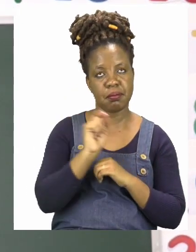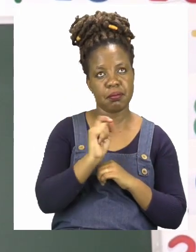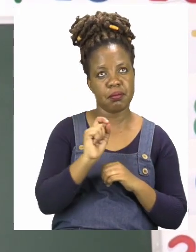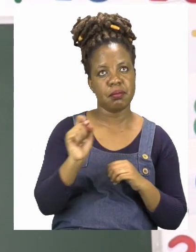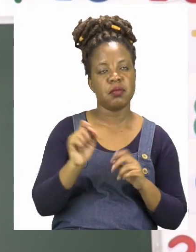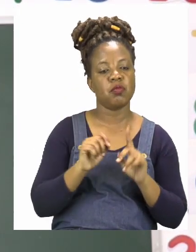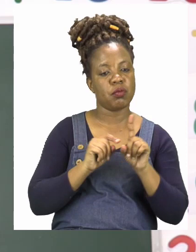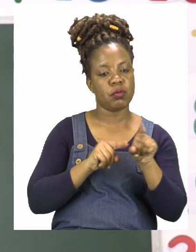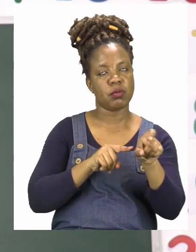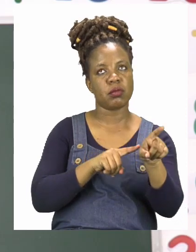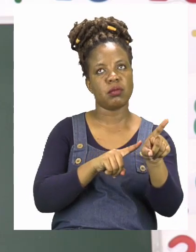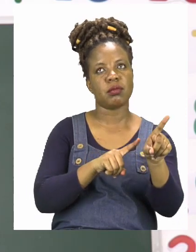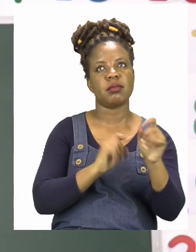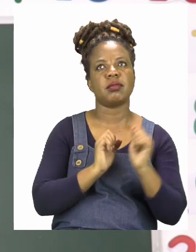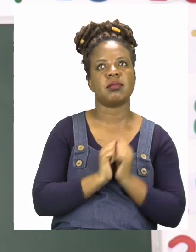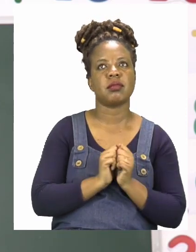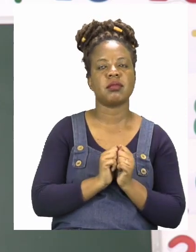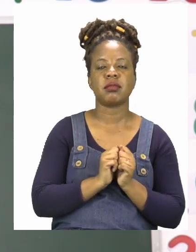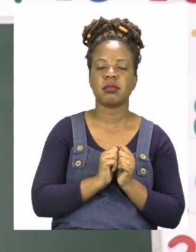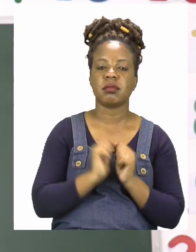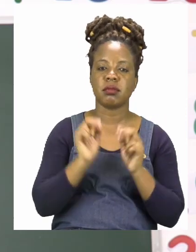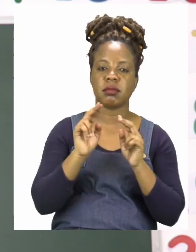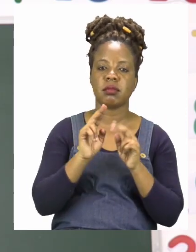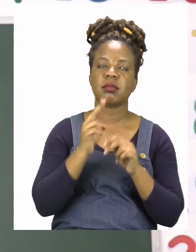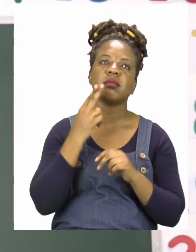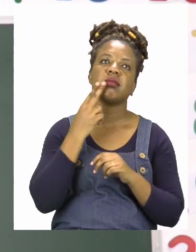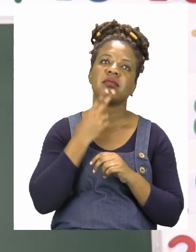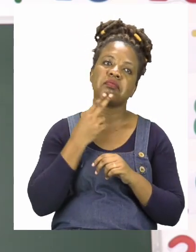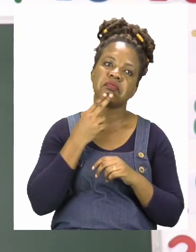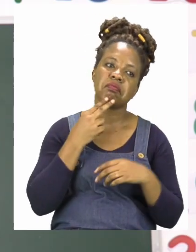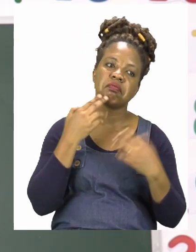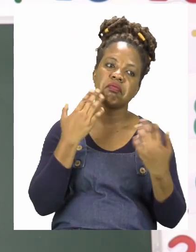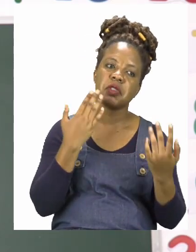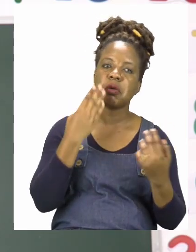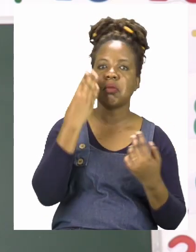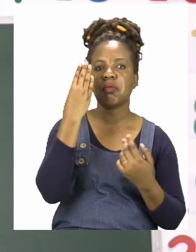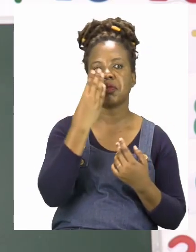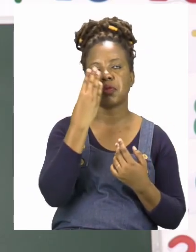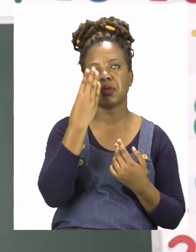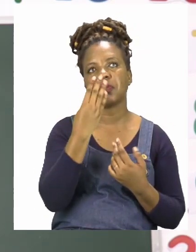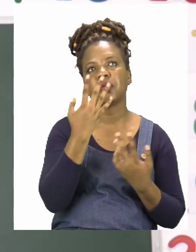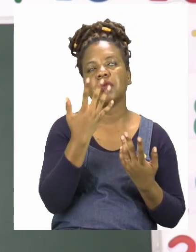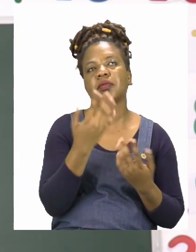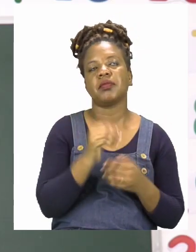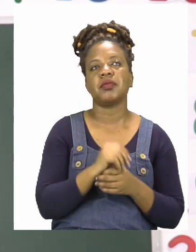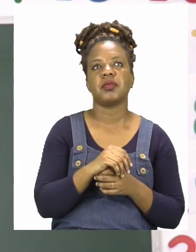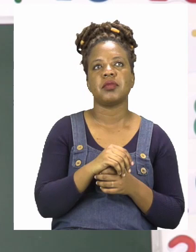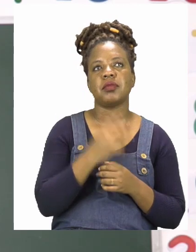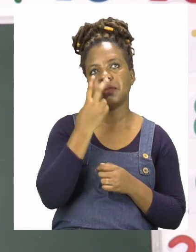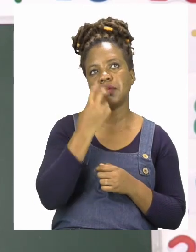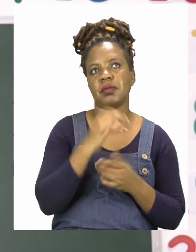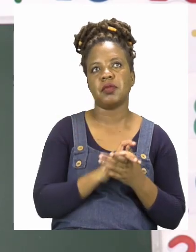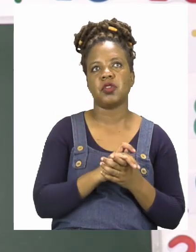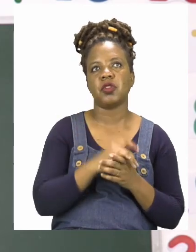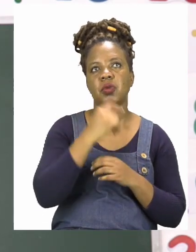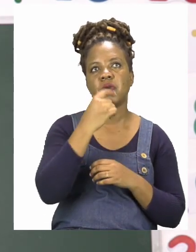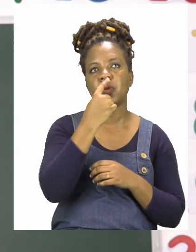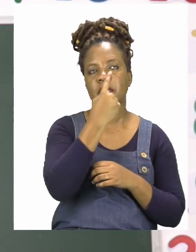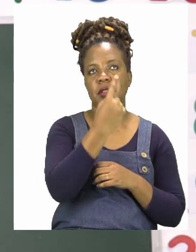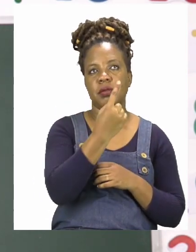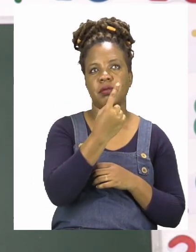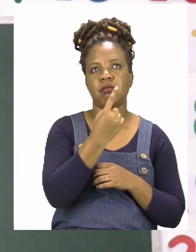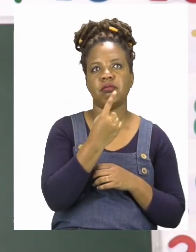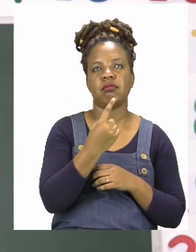with us. Get your pencil or your pen if you're using a pen, and let us begin.